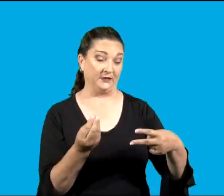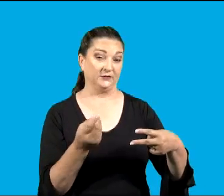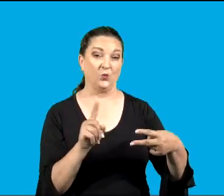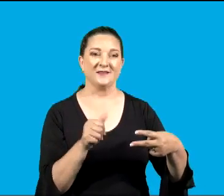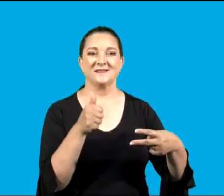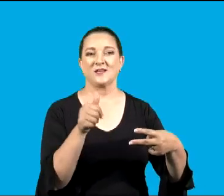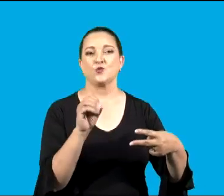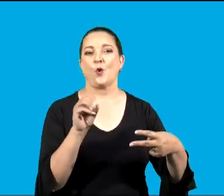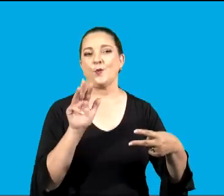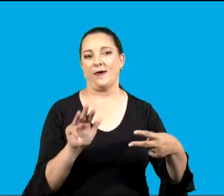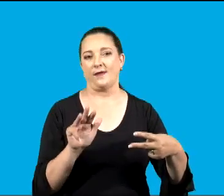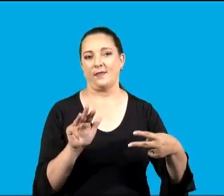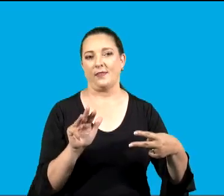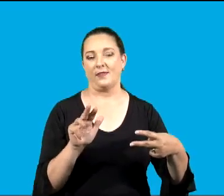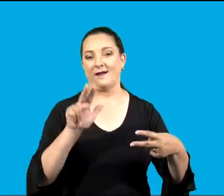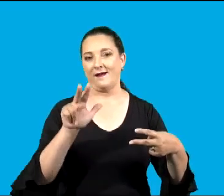is